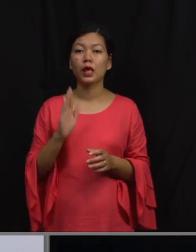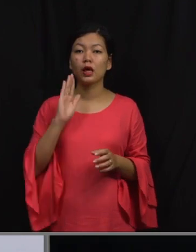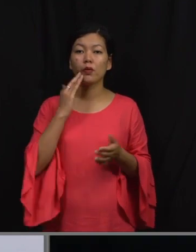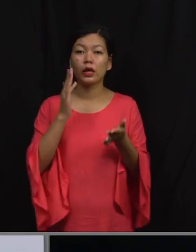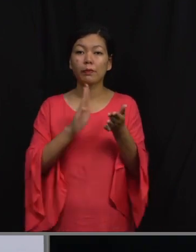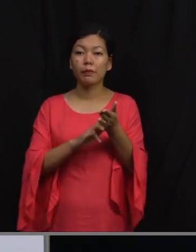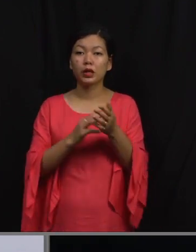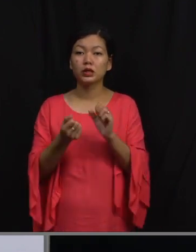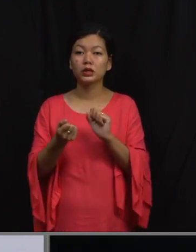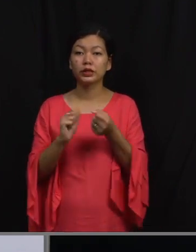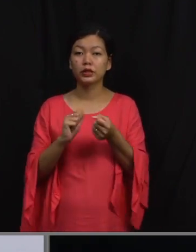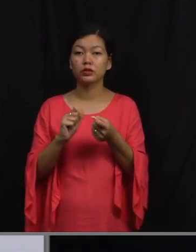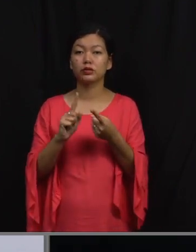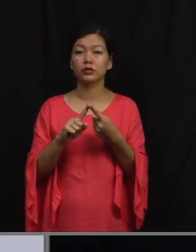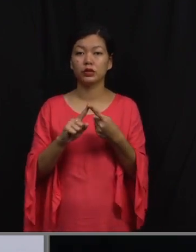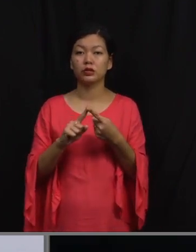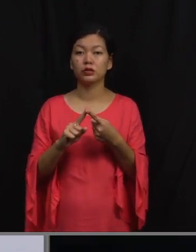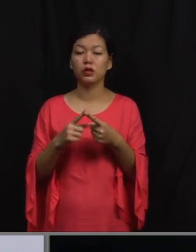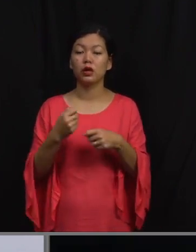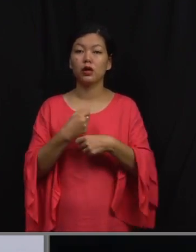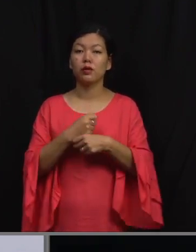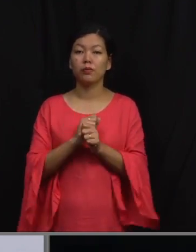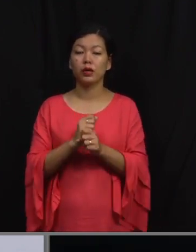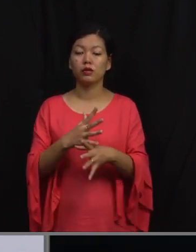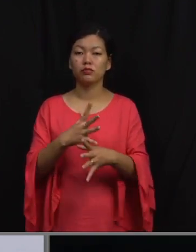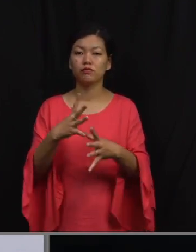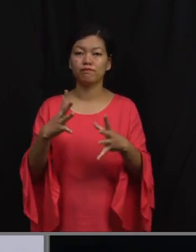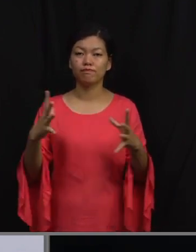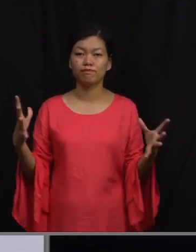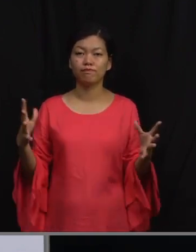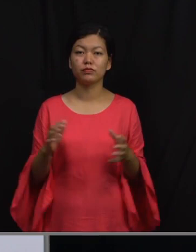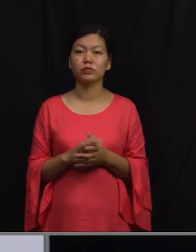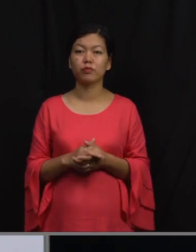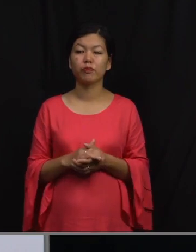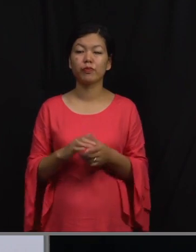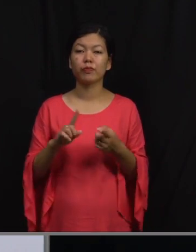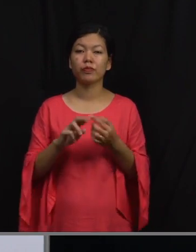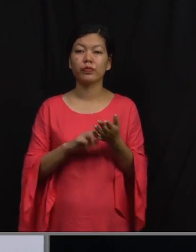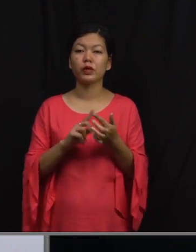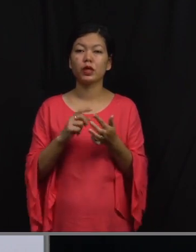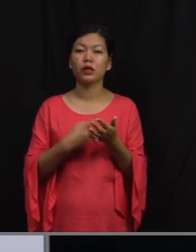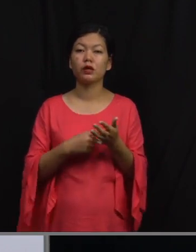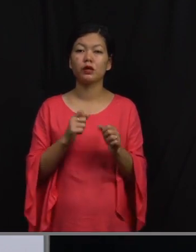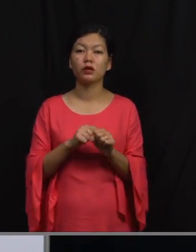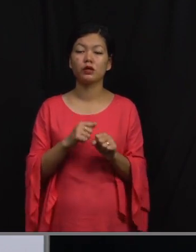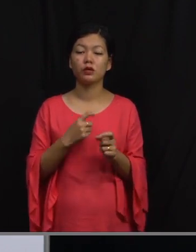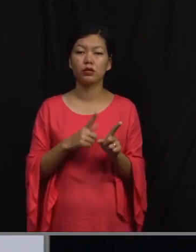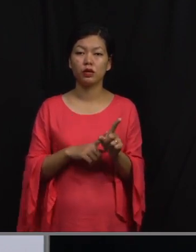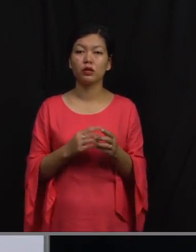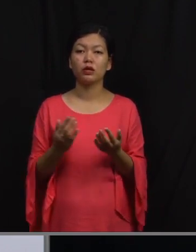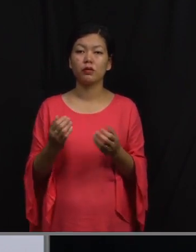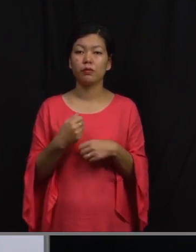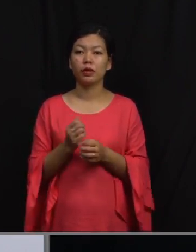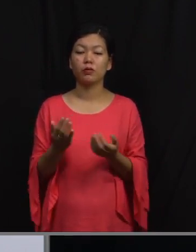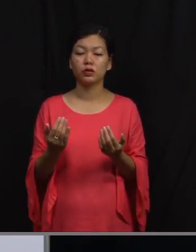energy, we can build a very large or tremendous source of energy, right? Nuclear reactor as well as a nuclear